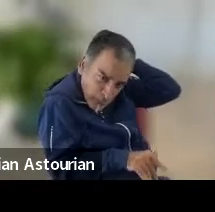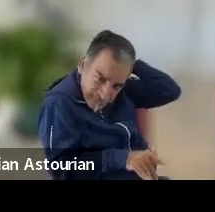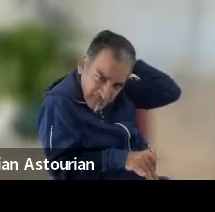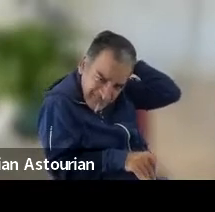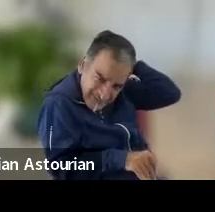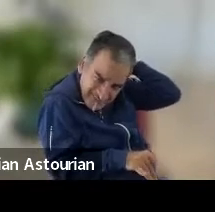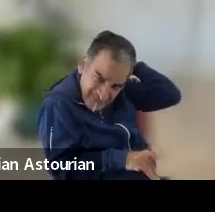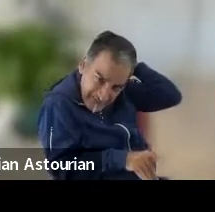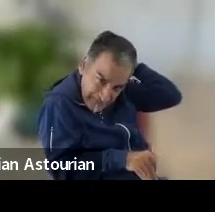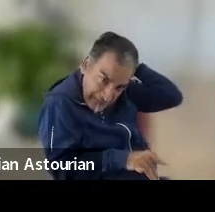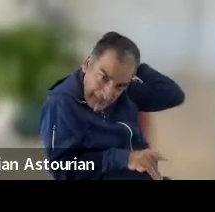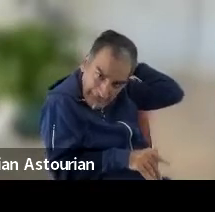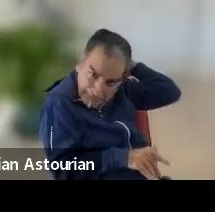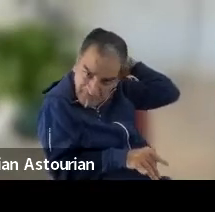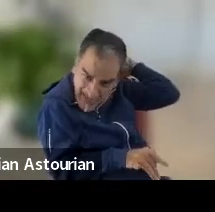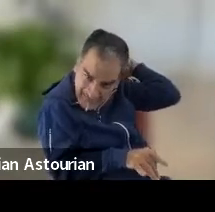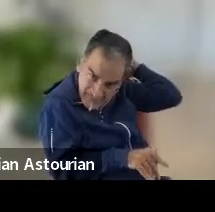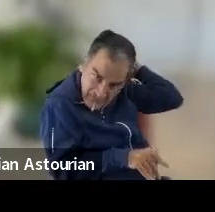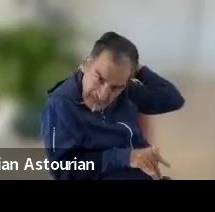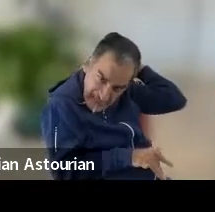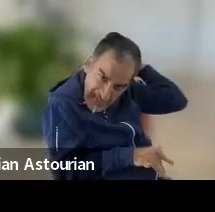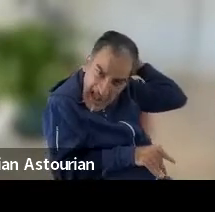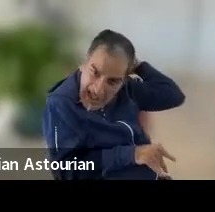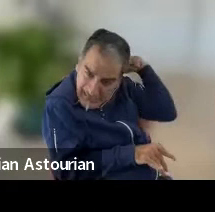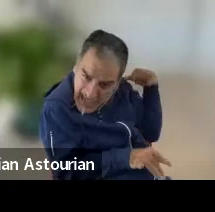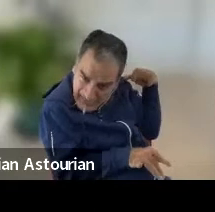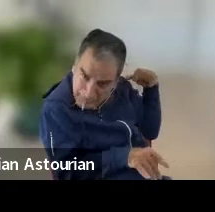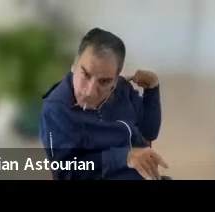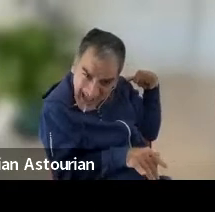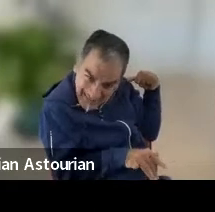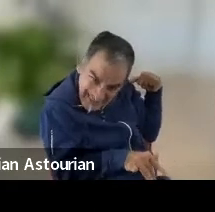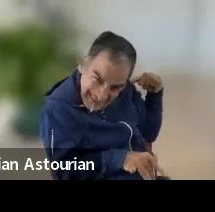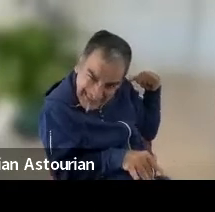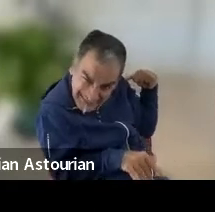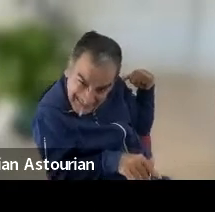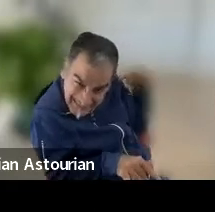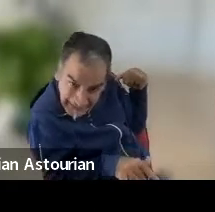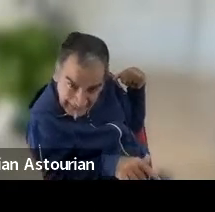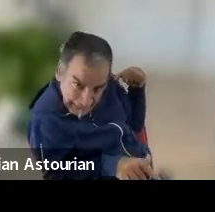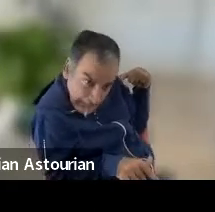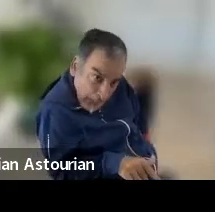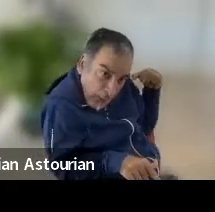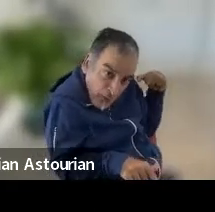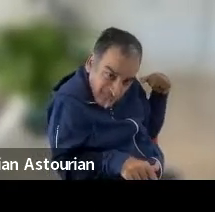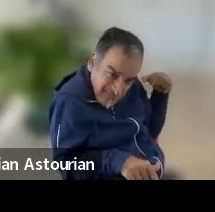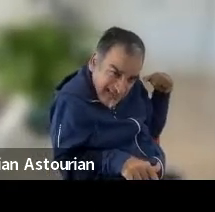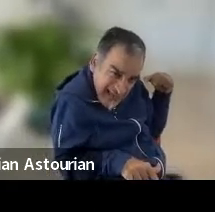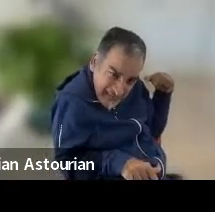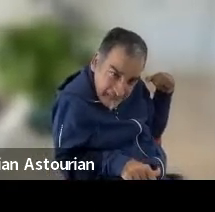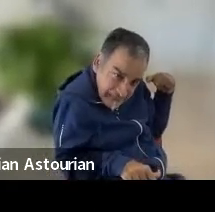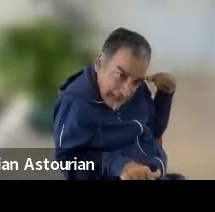workers who work for different providers are more at risk